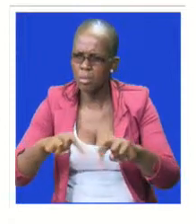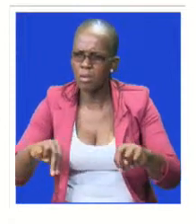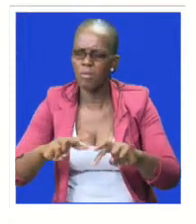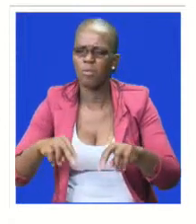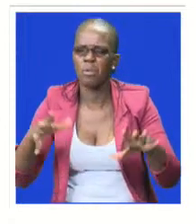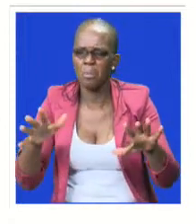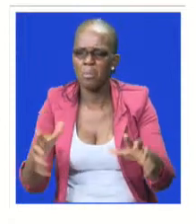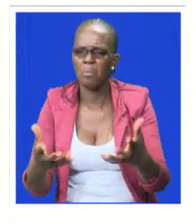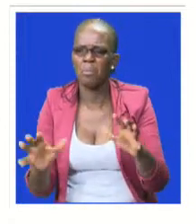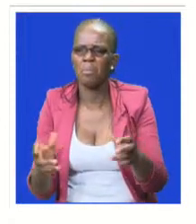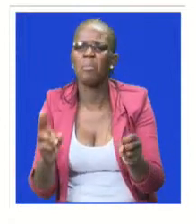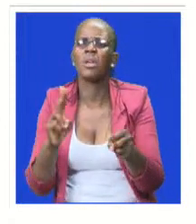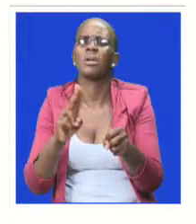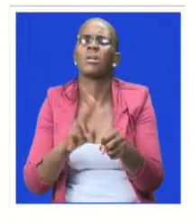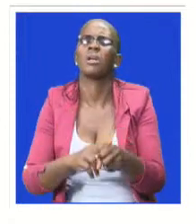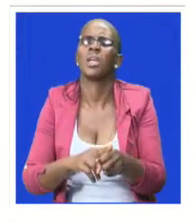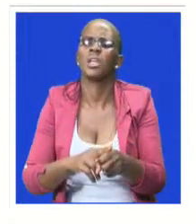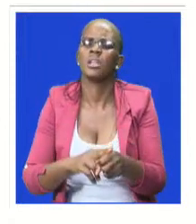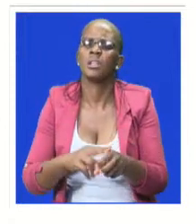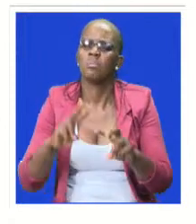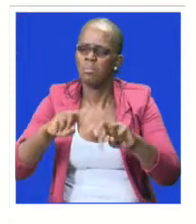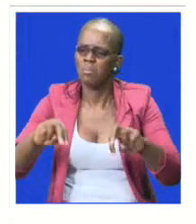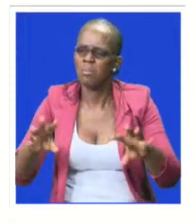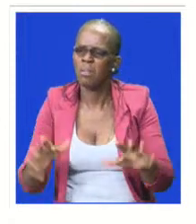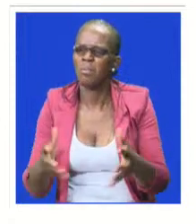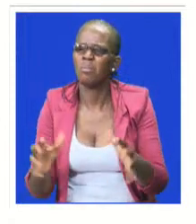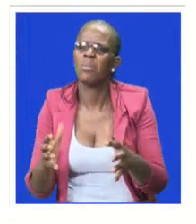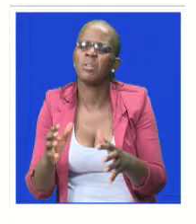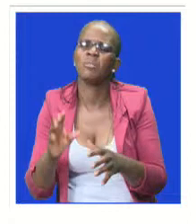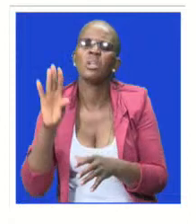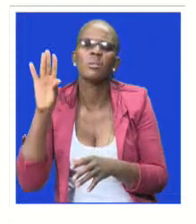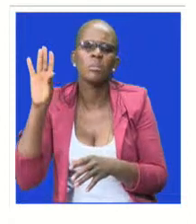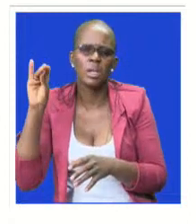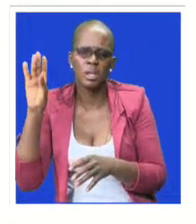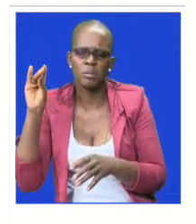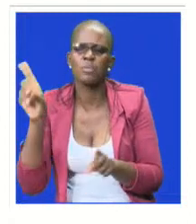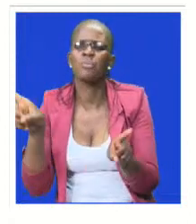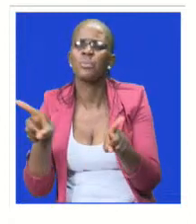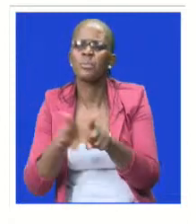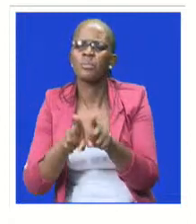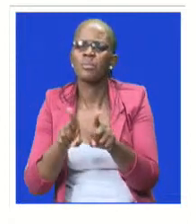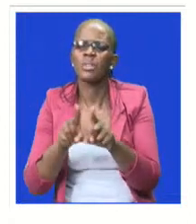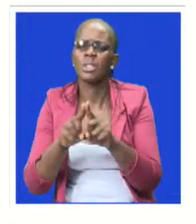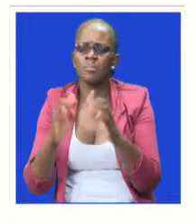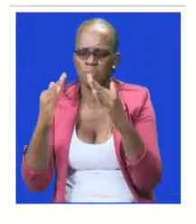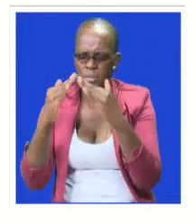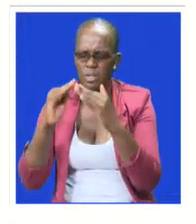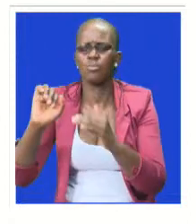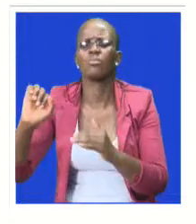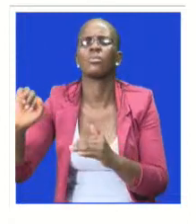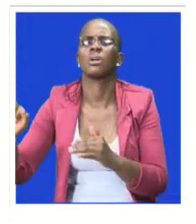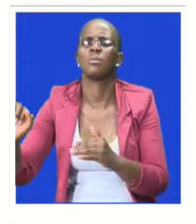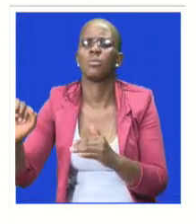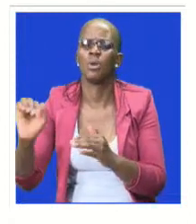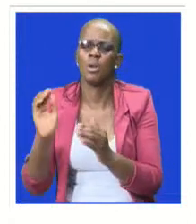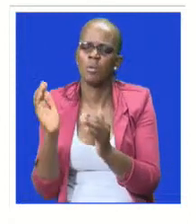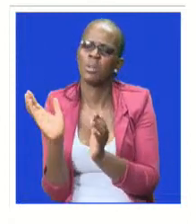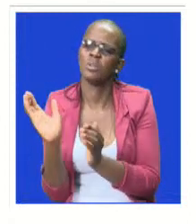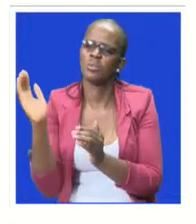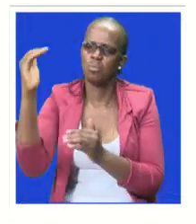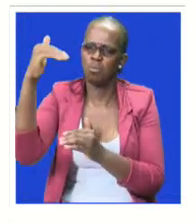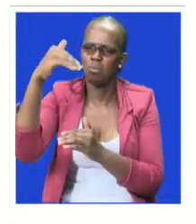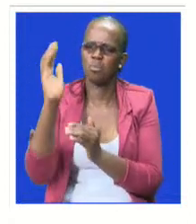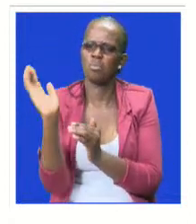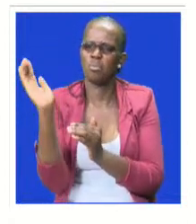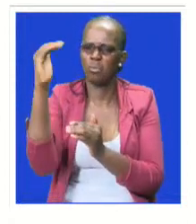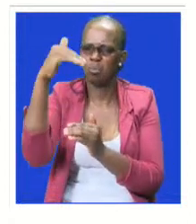in caves, which means they did not have permanent houses like us as a Maswati. They lived in